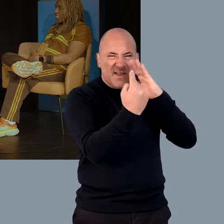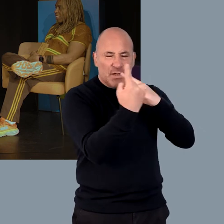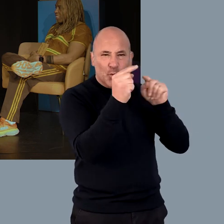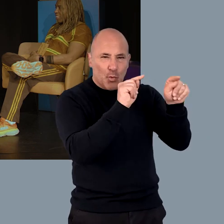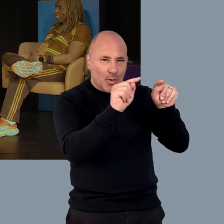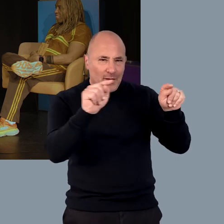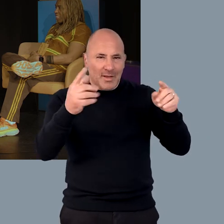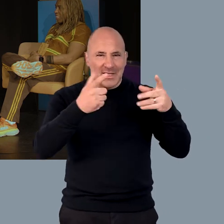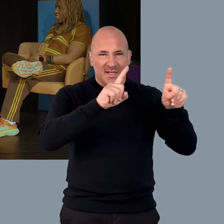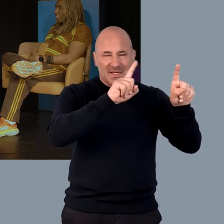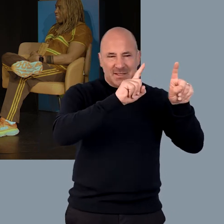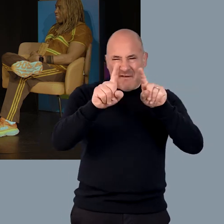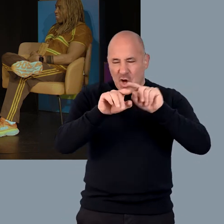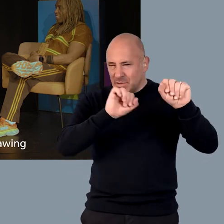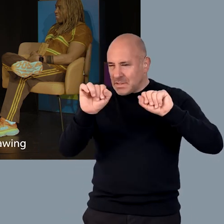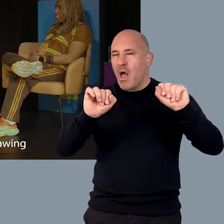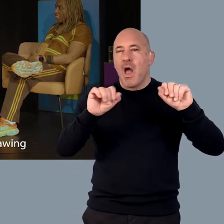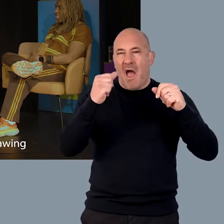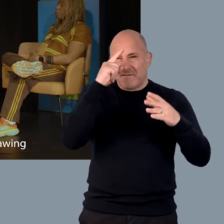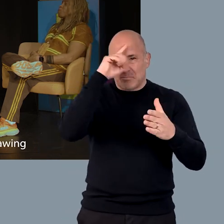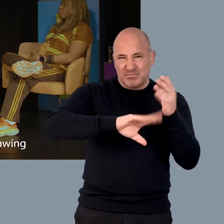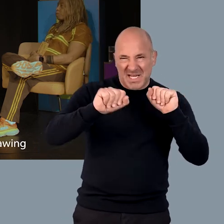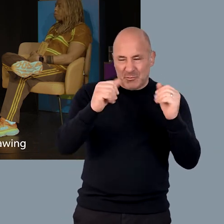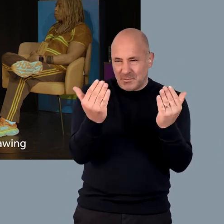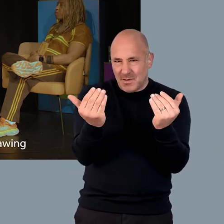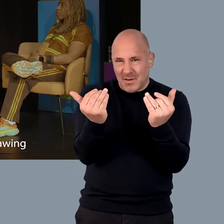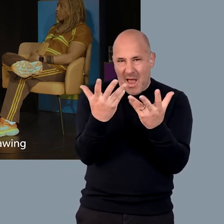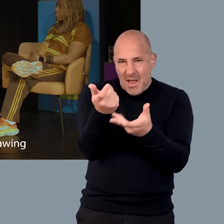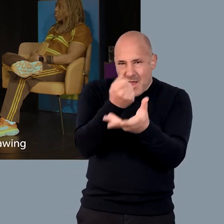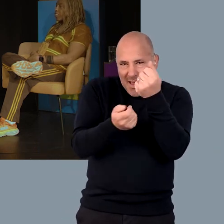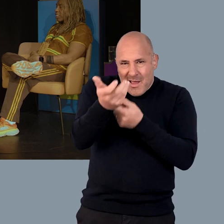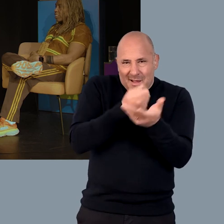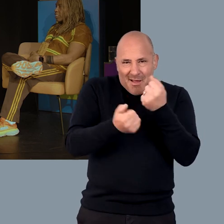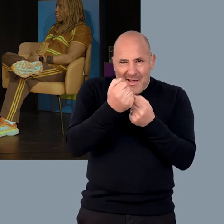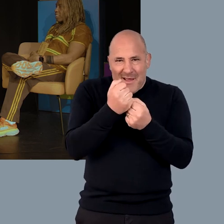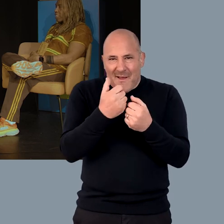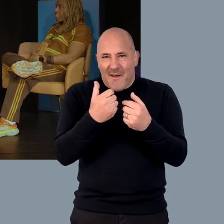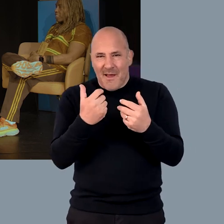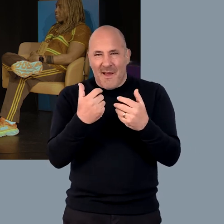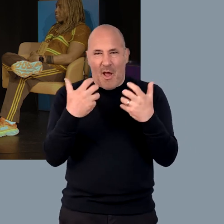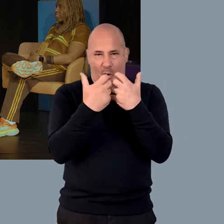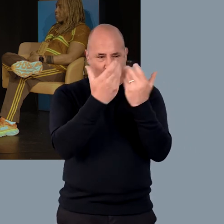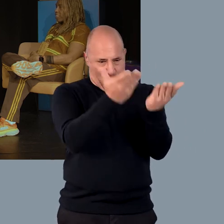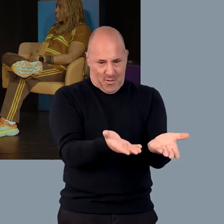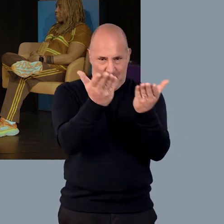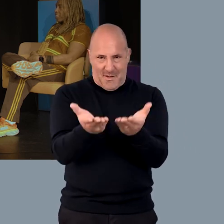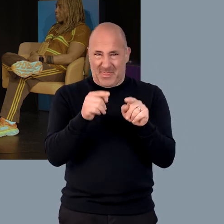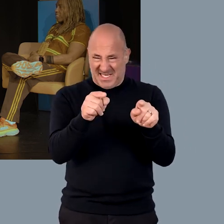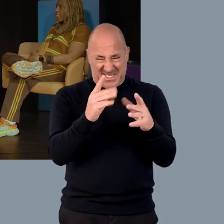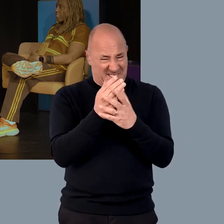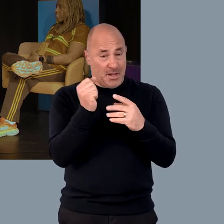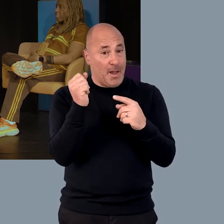Who is in the room who? the individuals and the diversity and drawing on their their